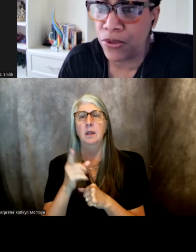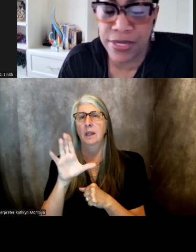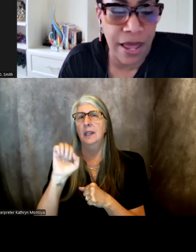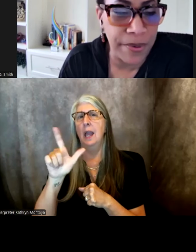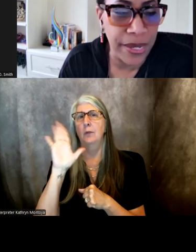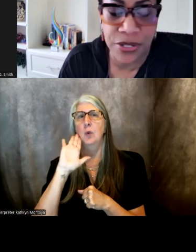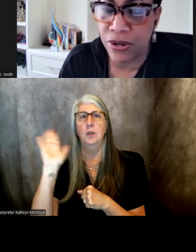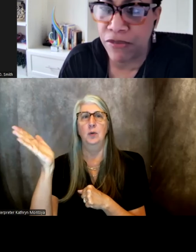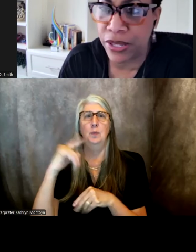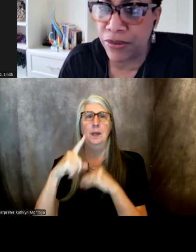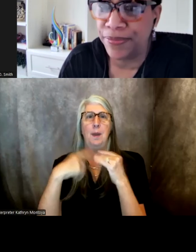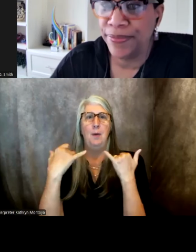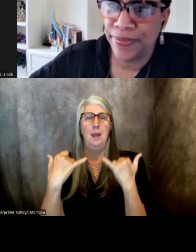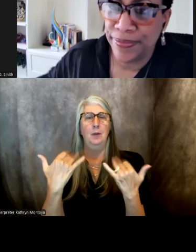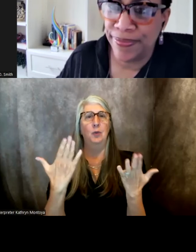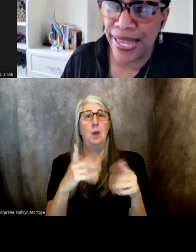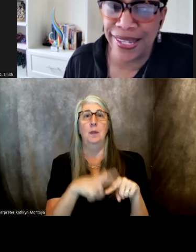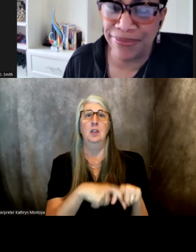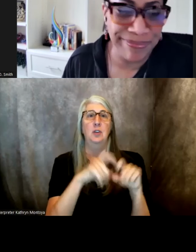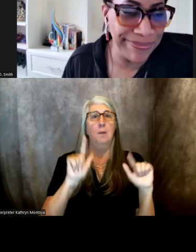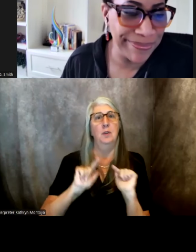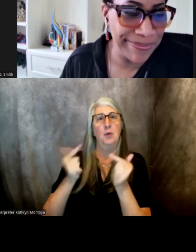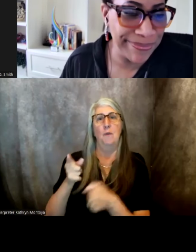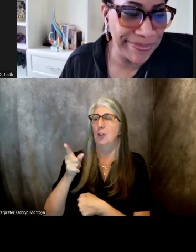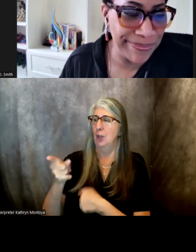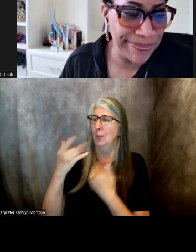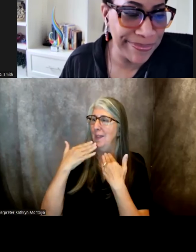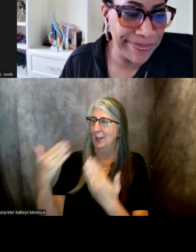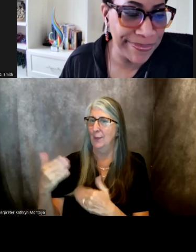now. So I will stop and turn it over to you. Thank you.